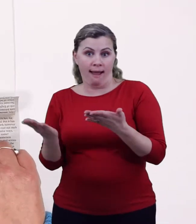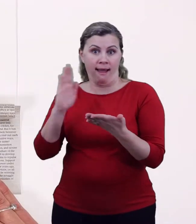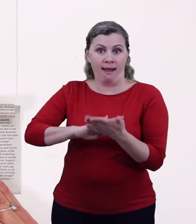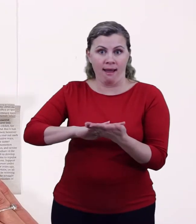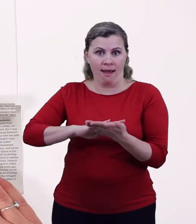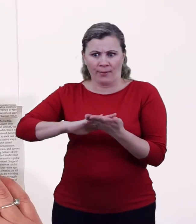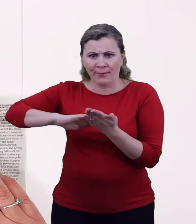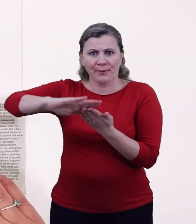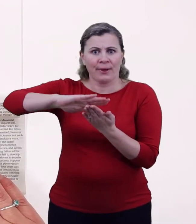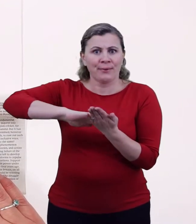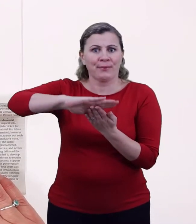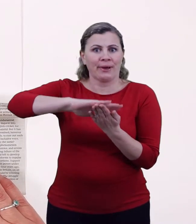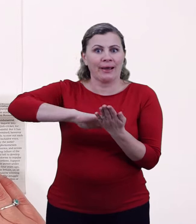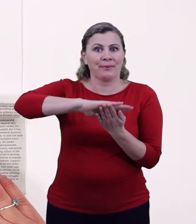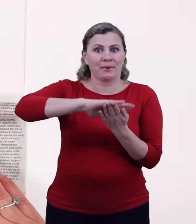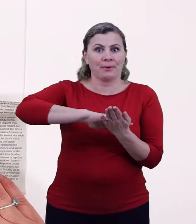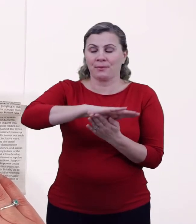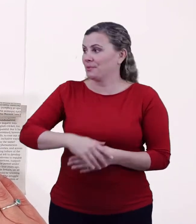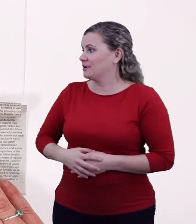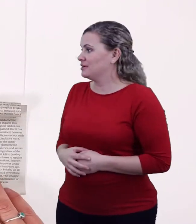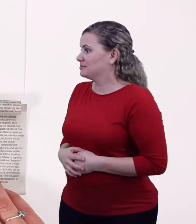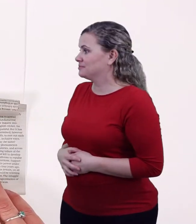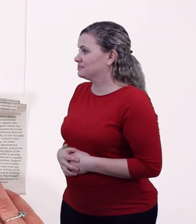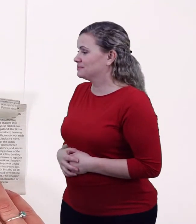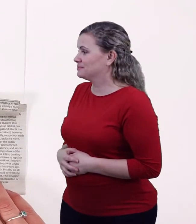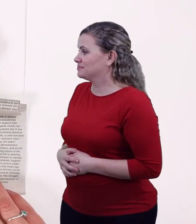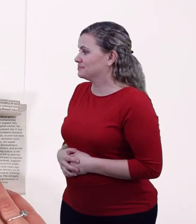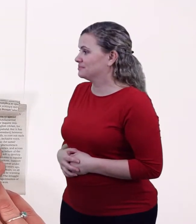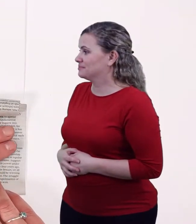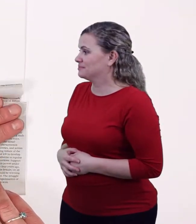paper and make sure that it's stuck smoothly.